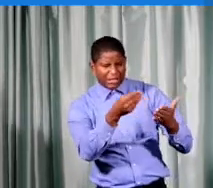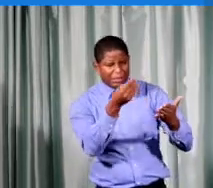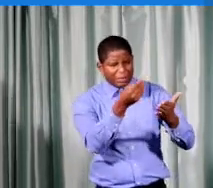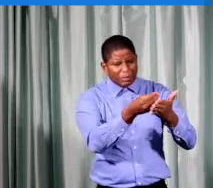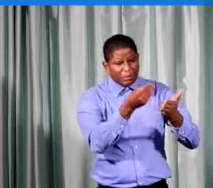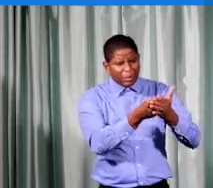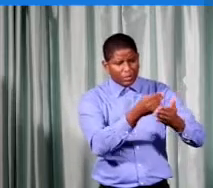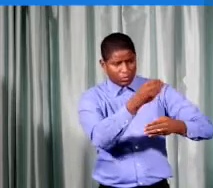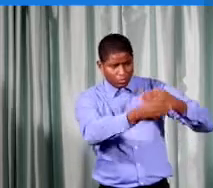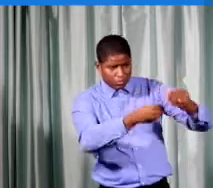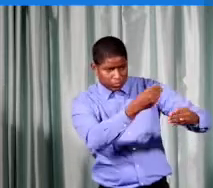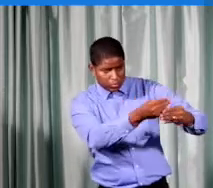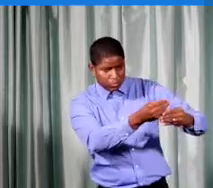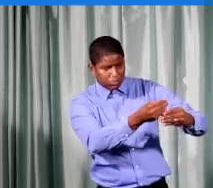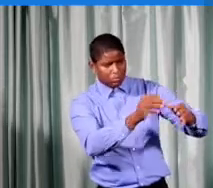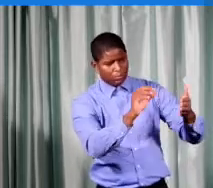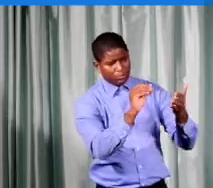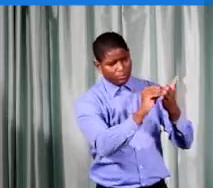first one.